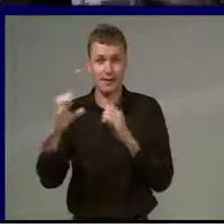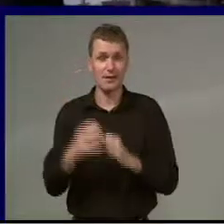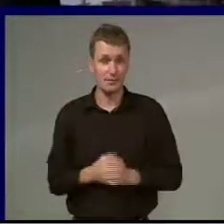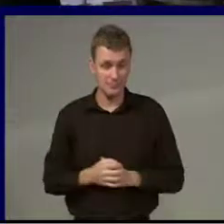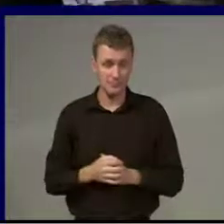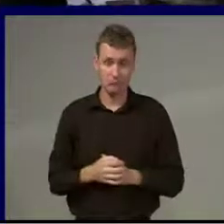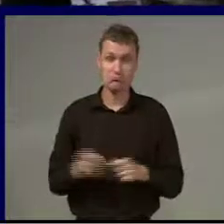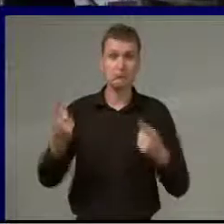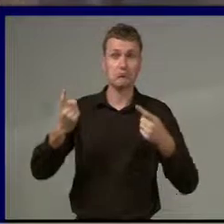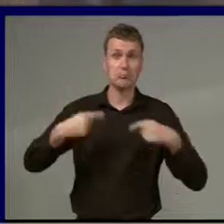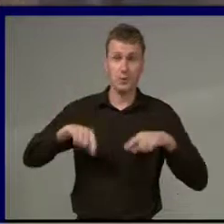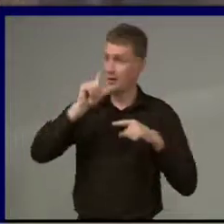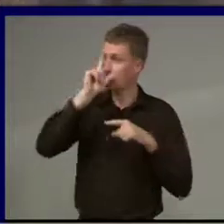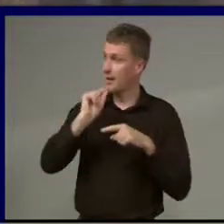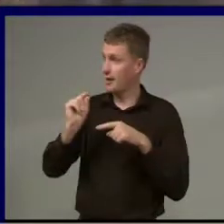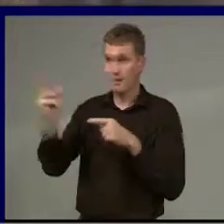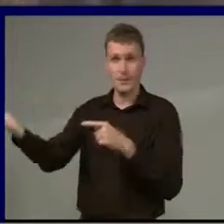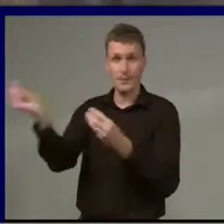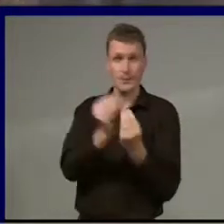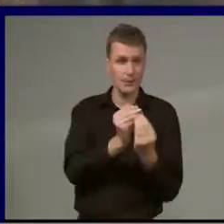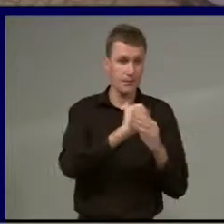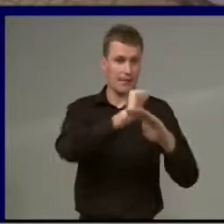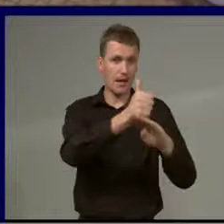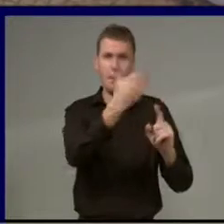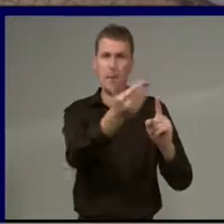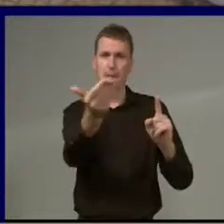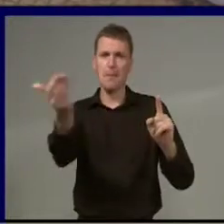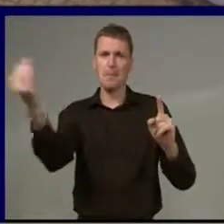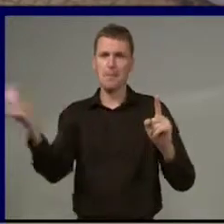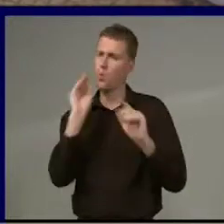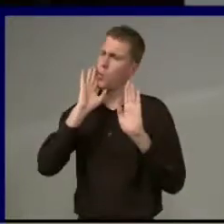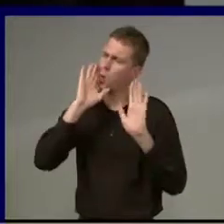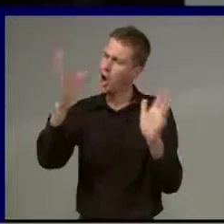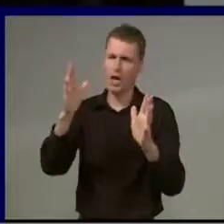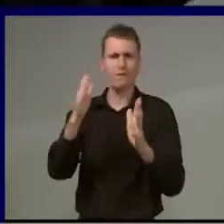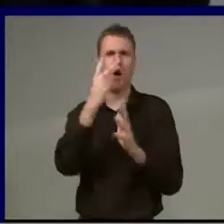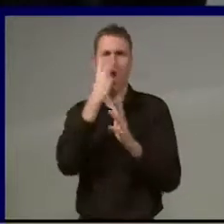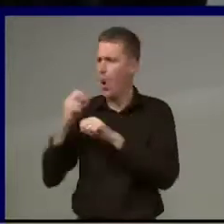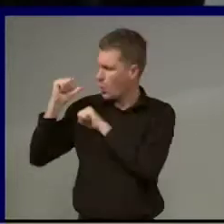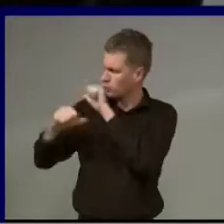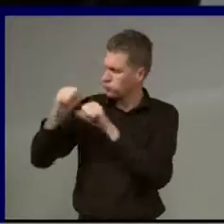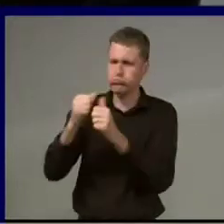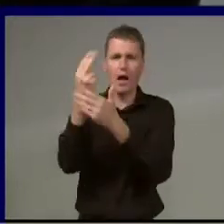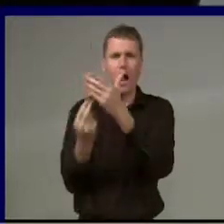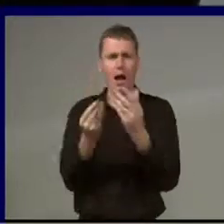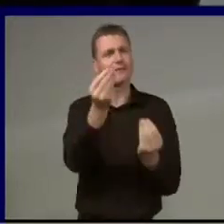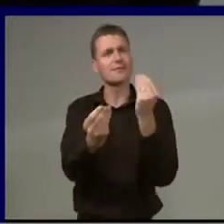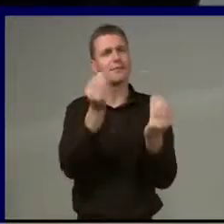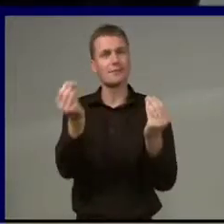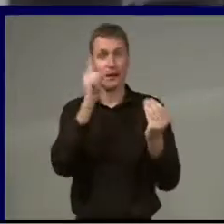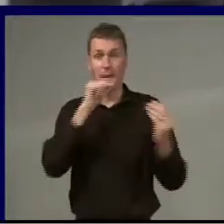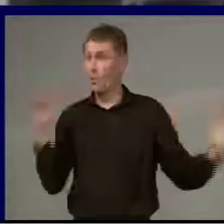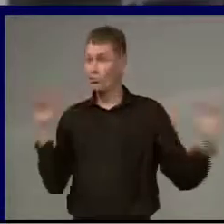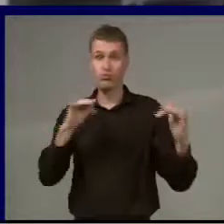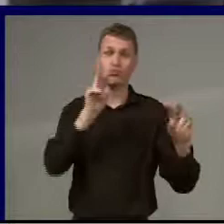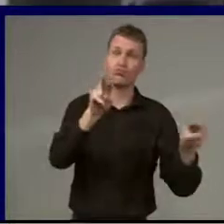to this endeavour a wonderful collection of ancient art for everybody to come in off the street and